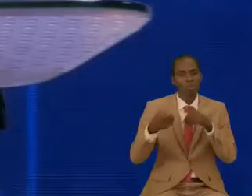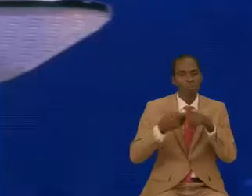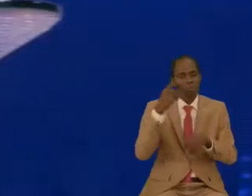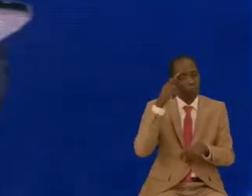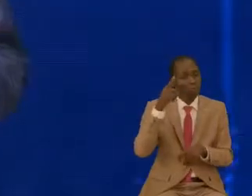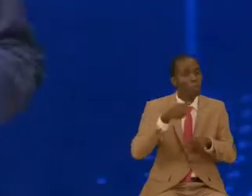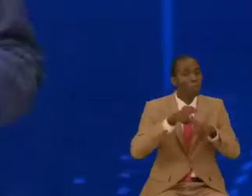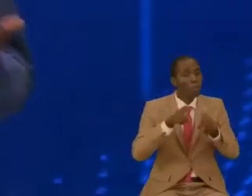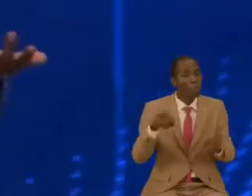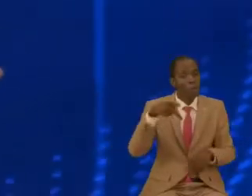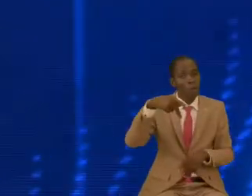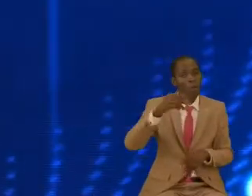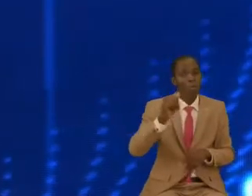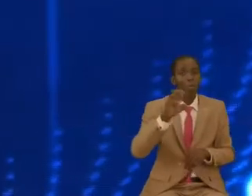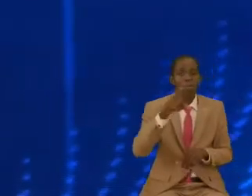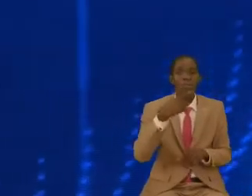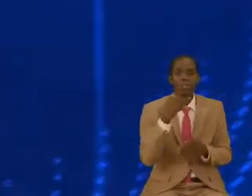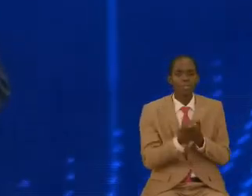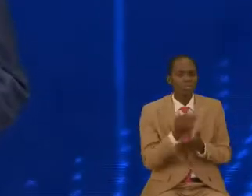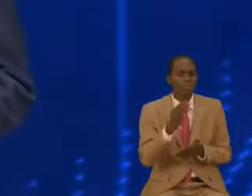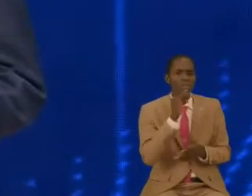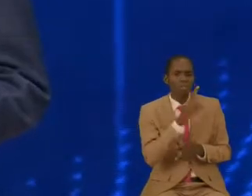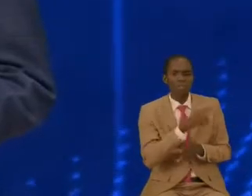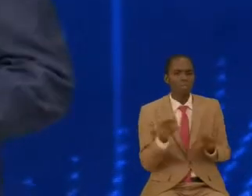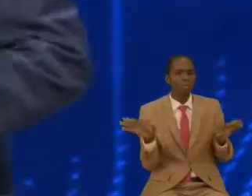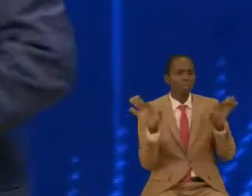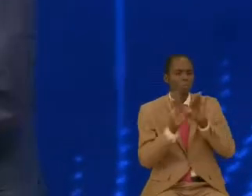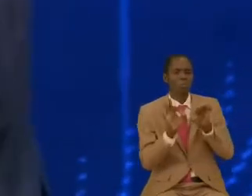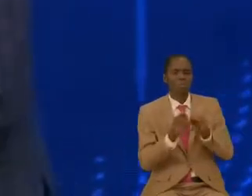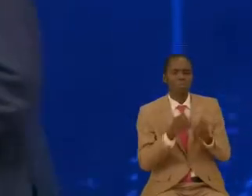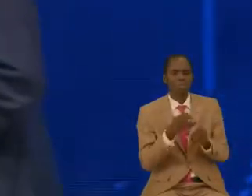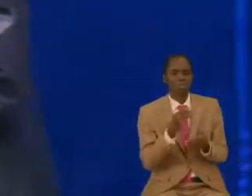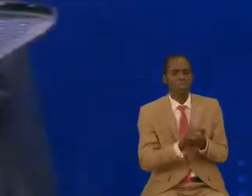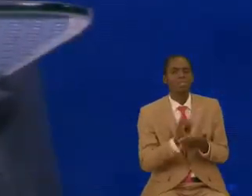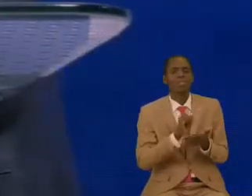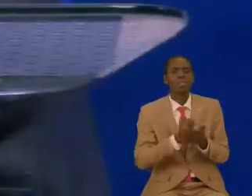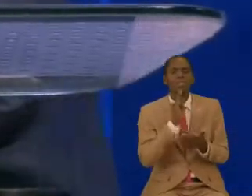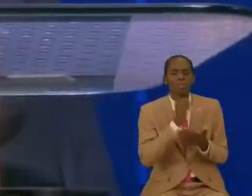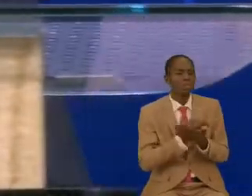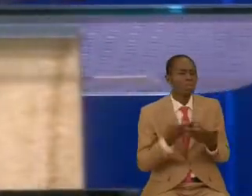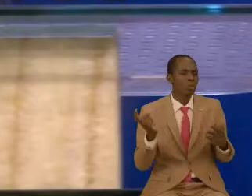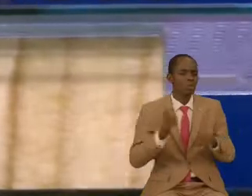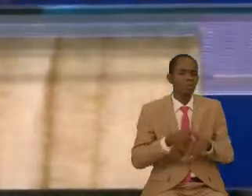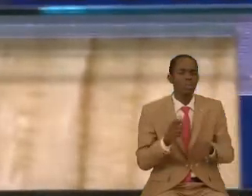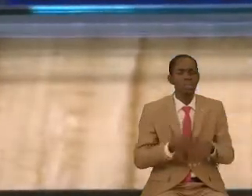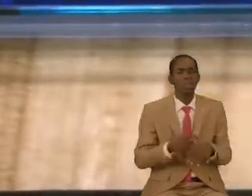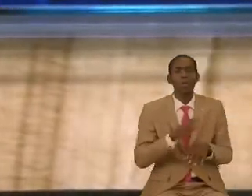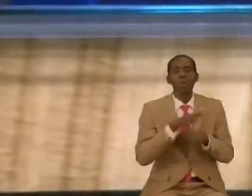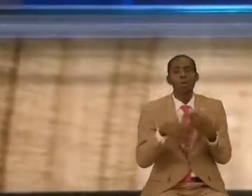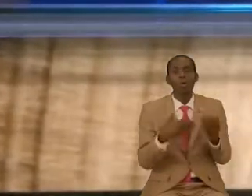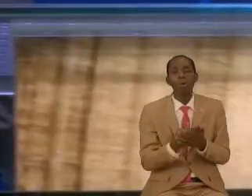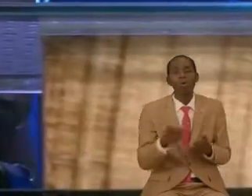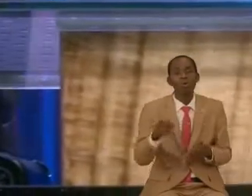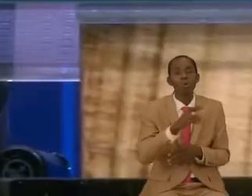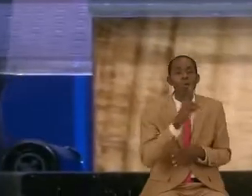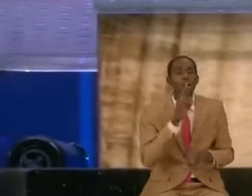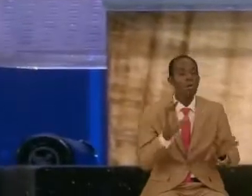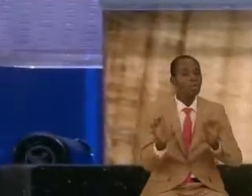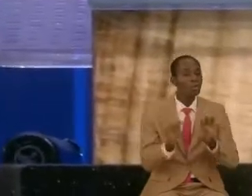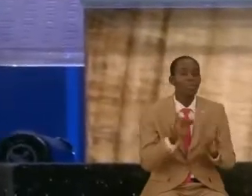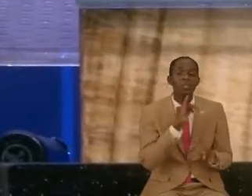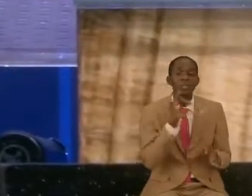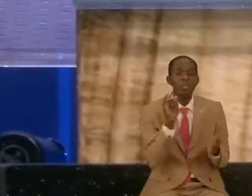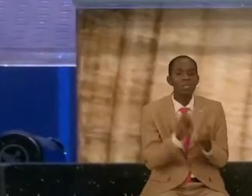apostle, said, there's no point in that. That's a waste of time. That's superficial. All you're doing is that